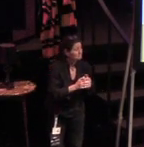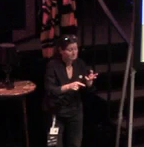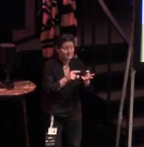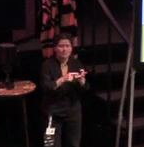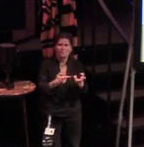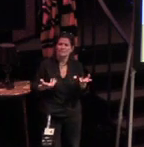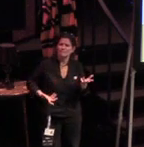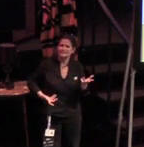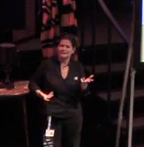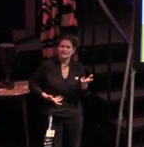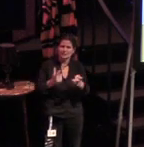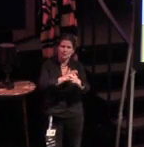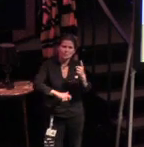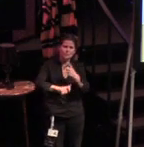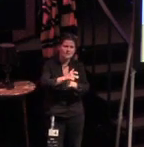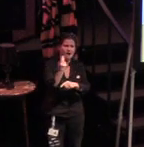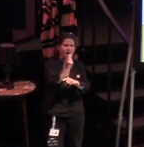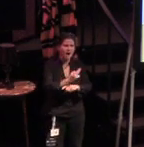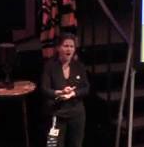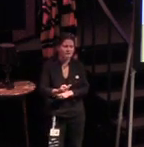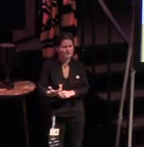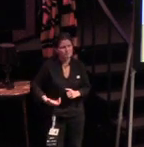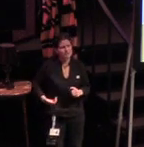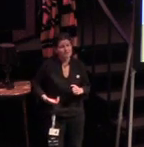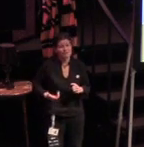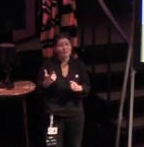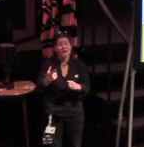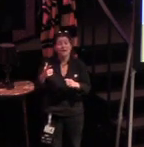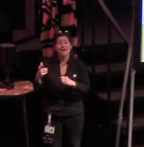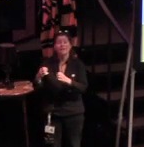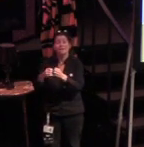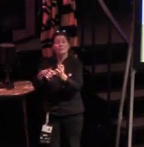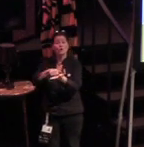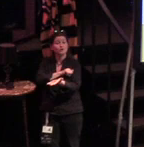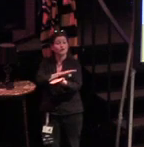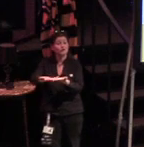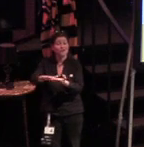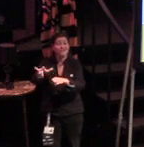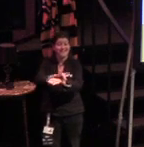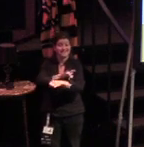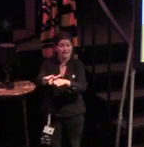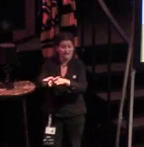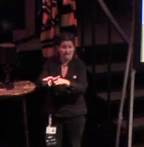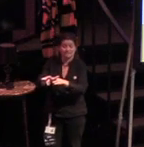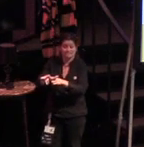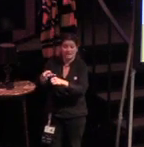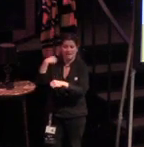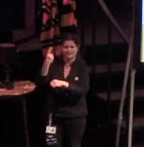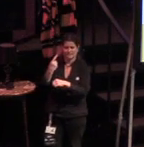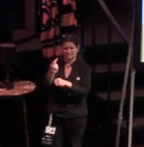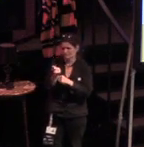community arts apprenticeship at a theater called the bush Theatre in West London which was ten minutes from my house where I grew up